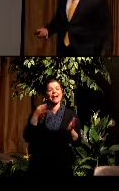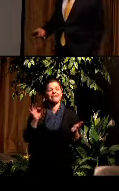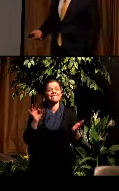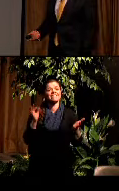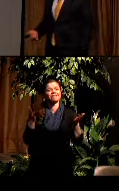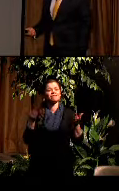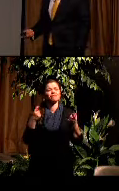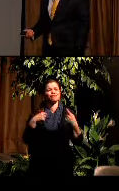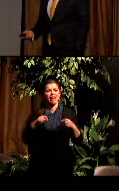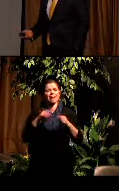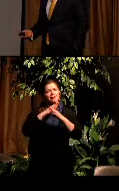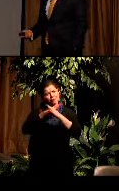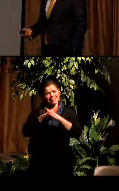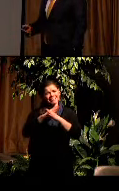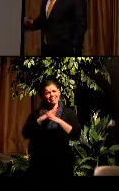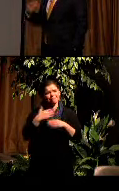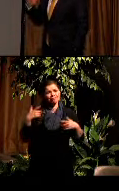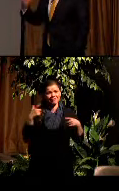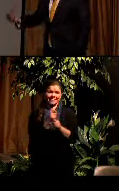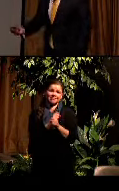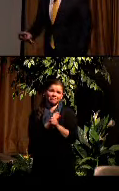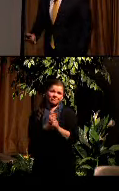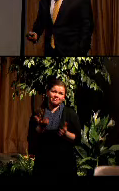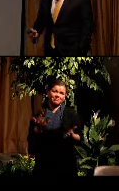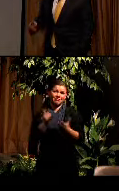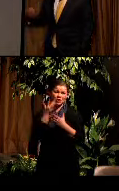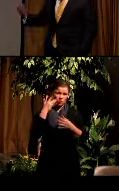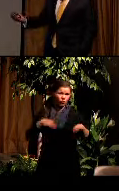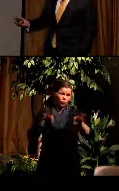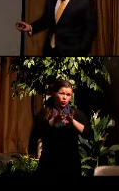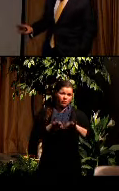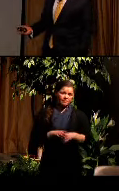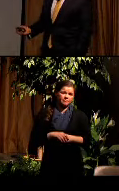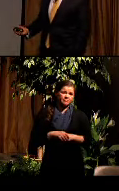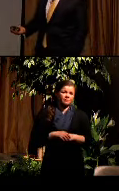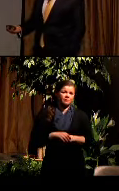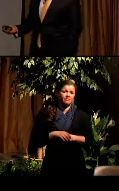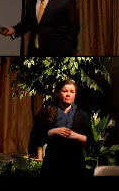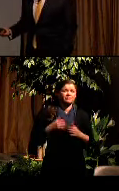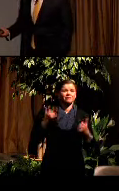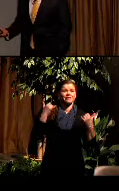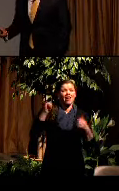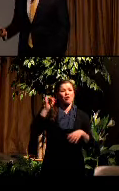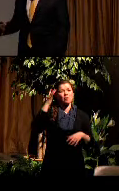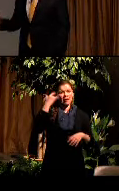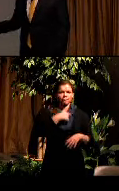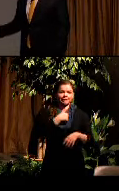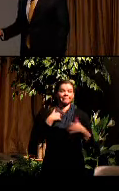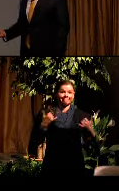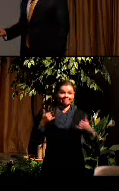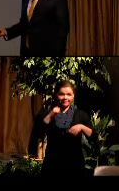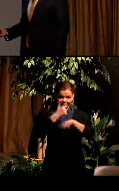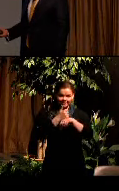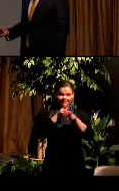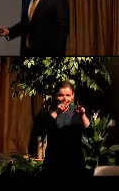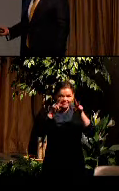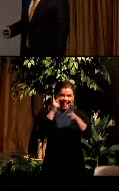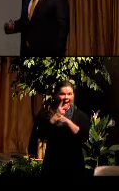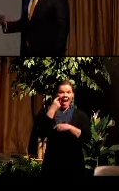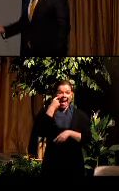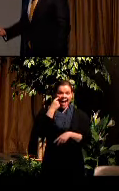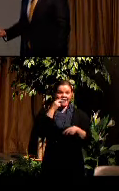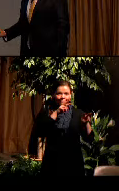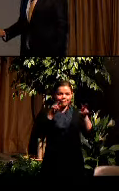we spent so much time this past year playing this up, putting a display up in the Natural History Museum, talking about this all over the